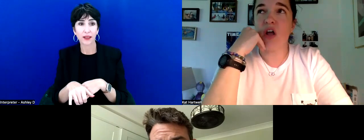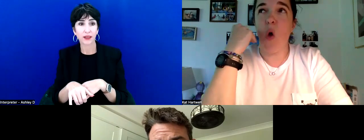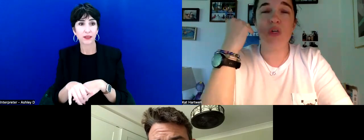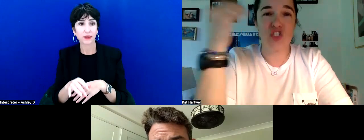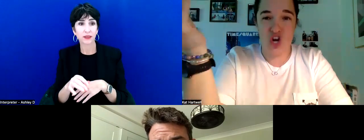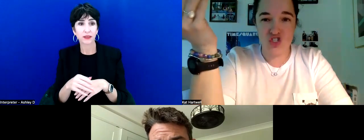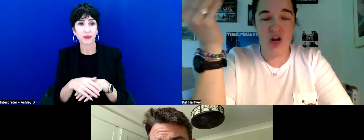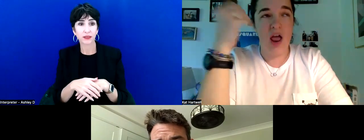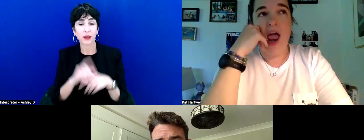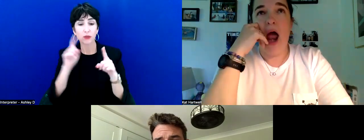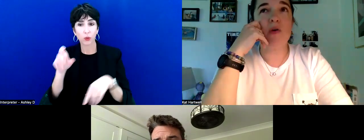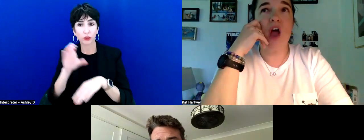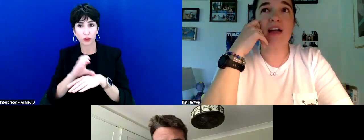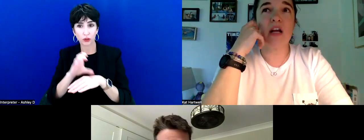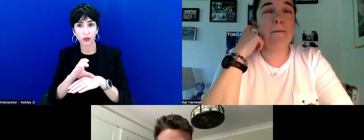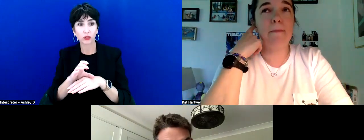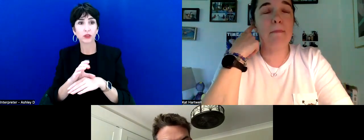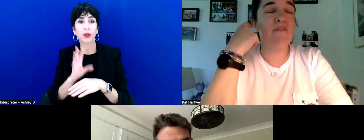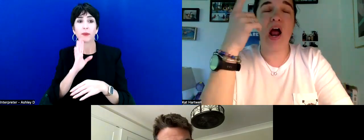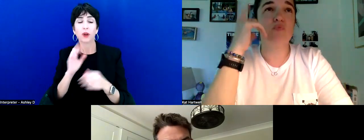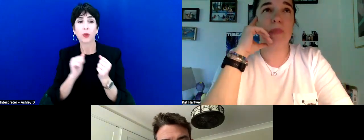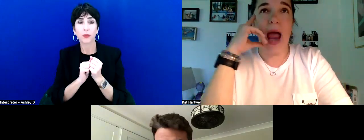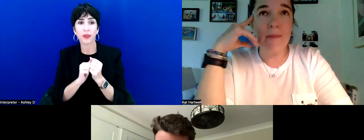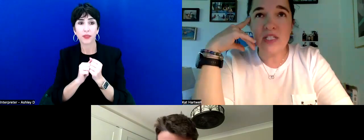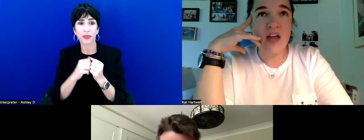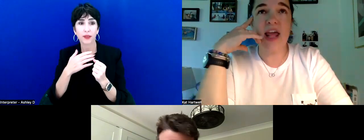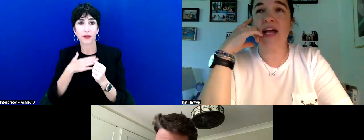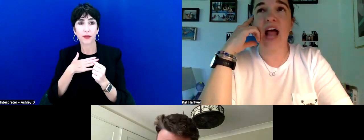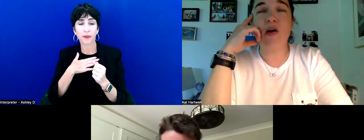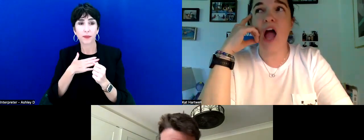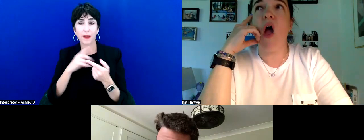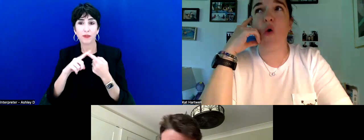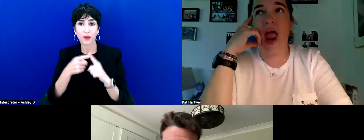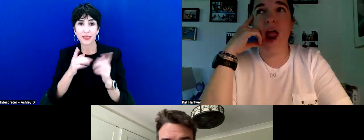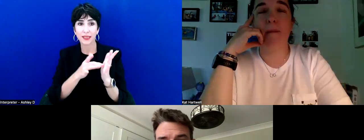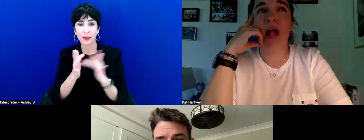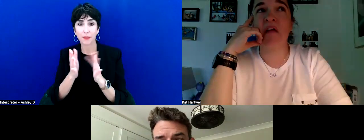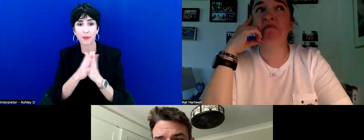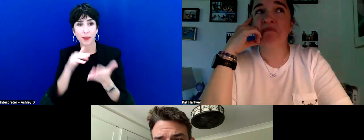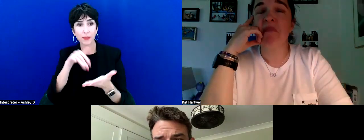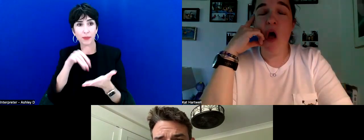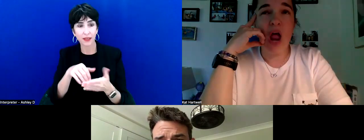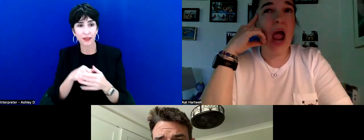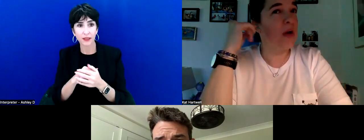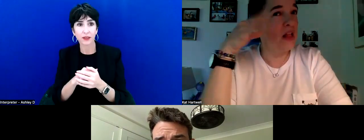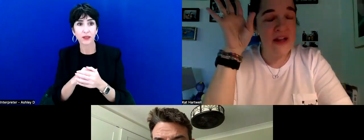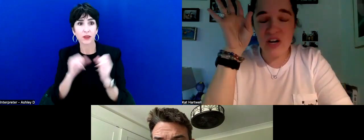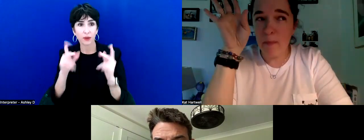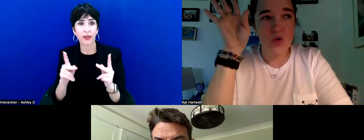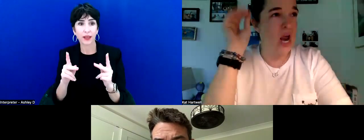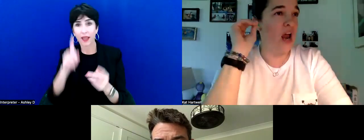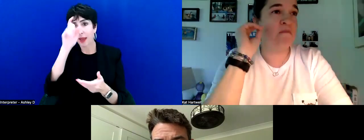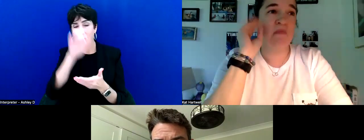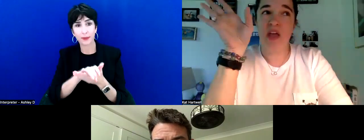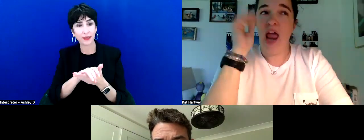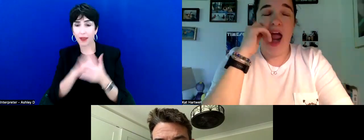I was going to church. I would talk to my friends with Bible studies. I was like, okay, I'm gonna leave it